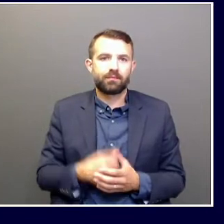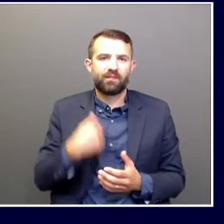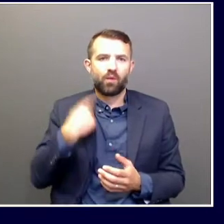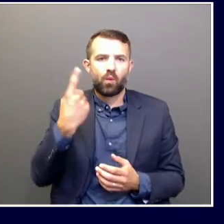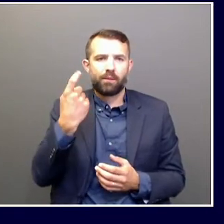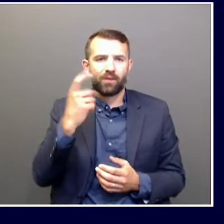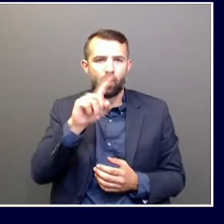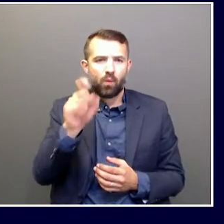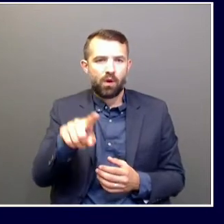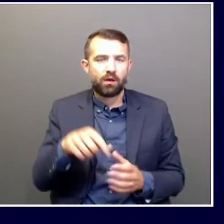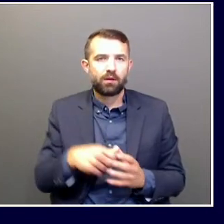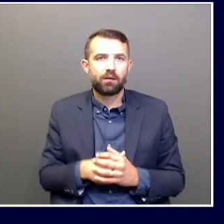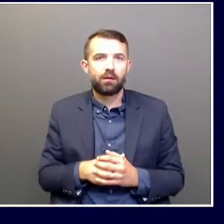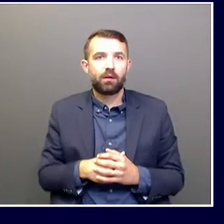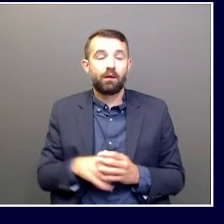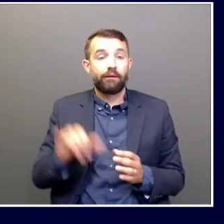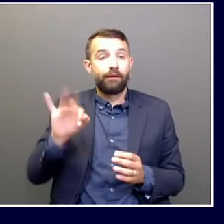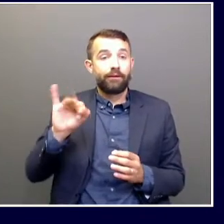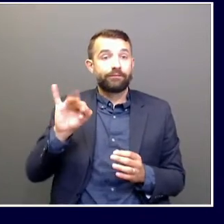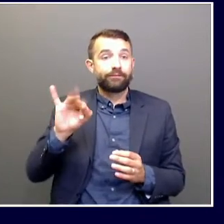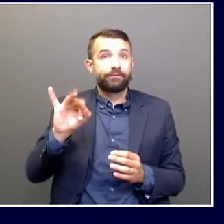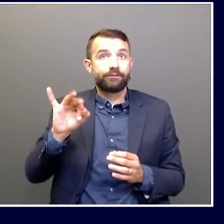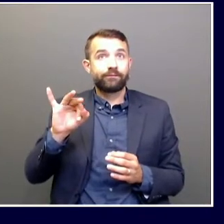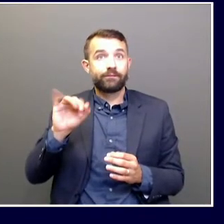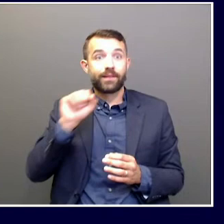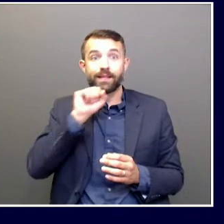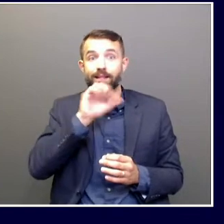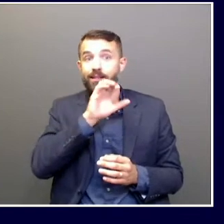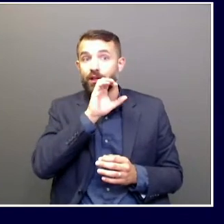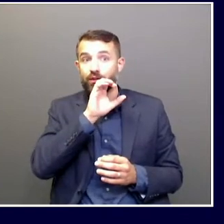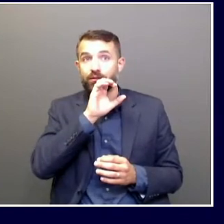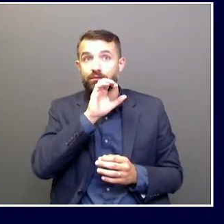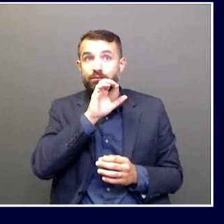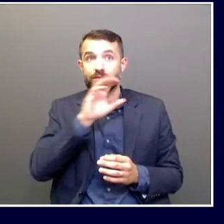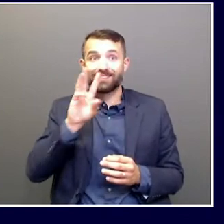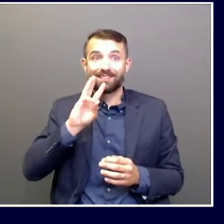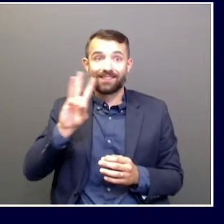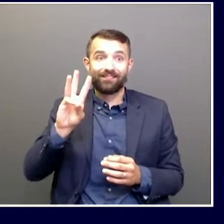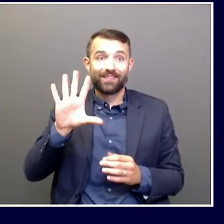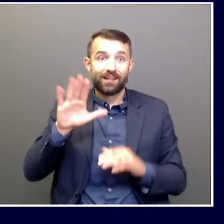elderly, are so well vaccinated, you must think it's really falls upon the